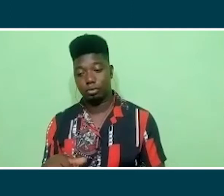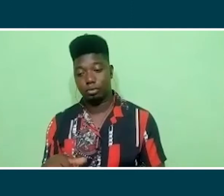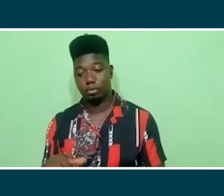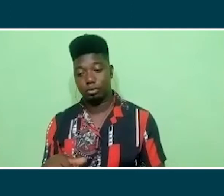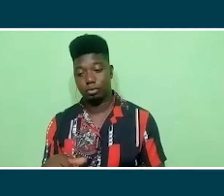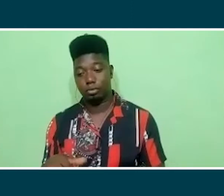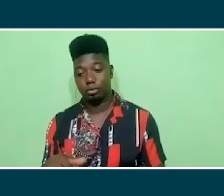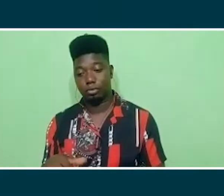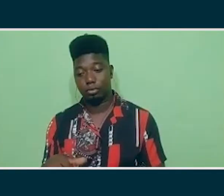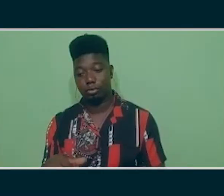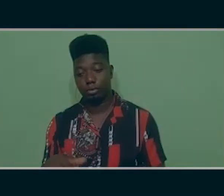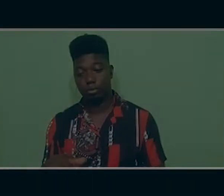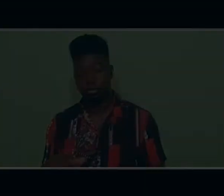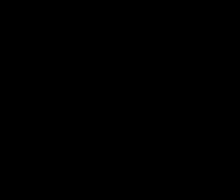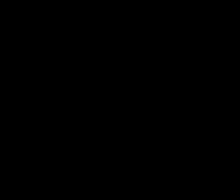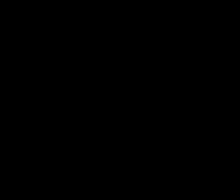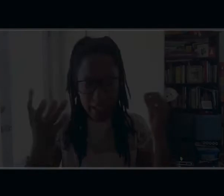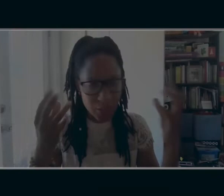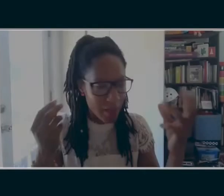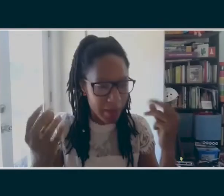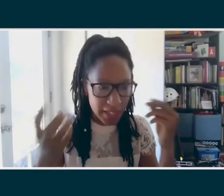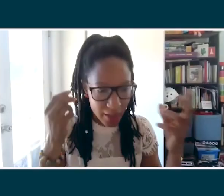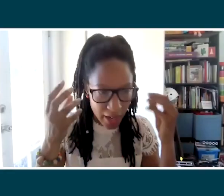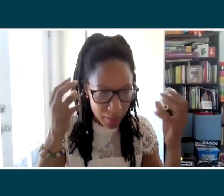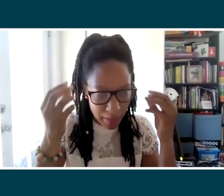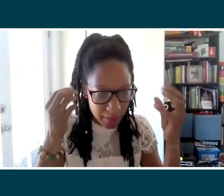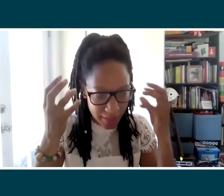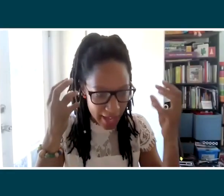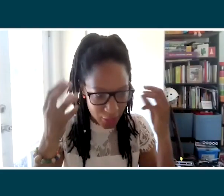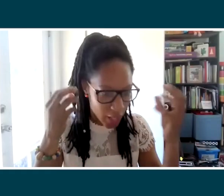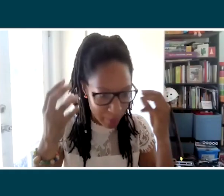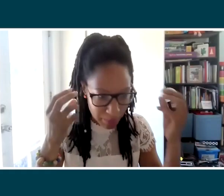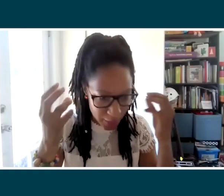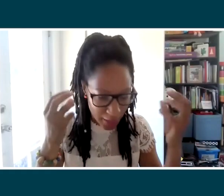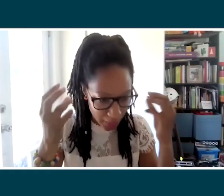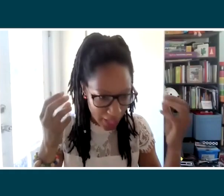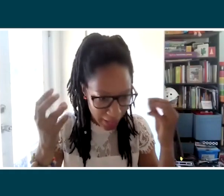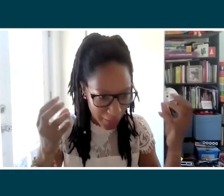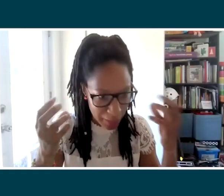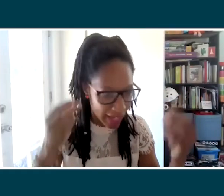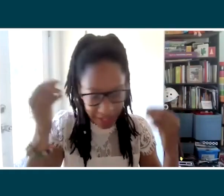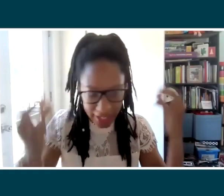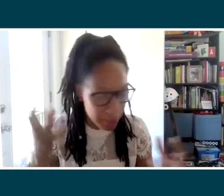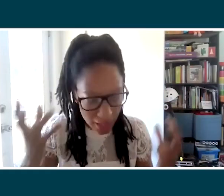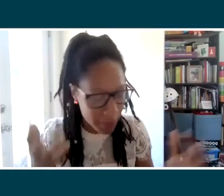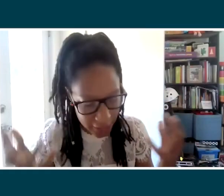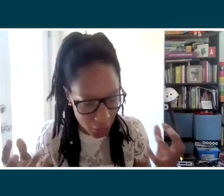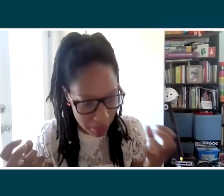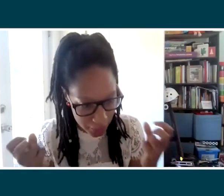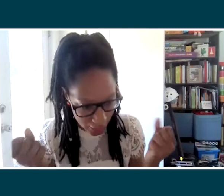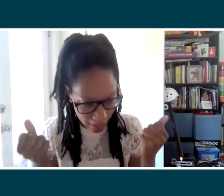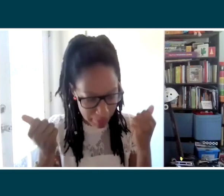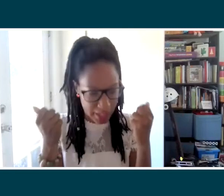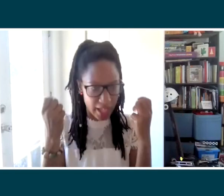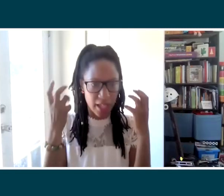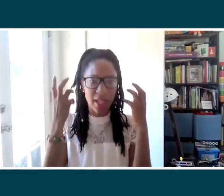you. Wow. Wow. Each time I was like, okay, remember that gem so that you can echo it back. Then came another